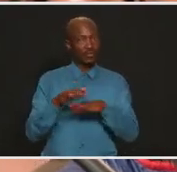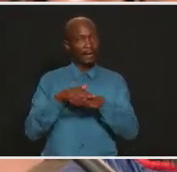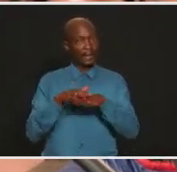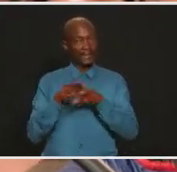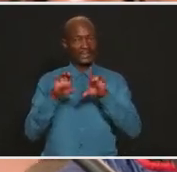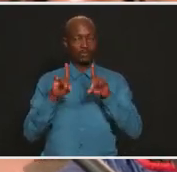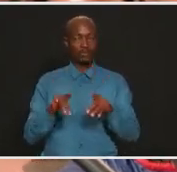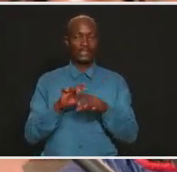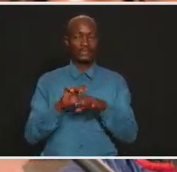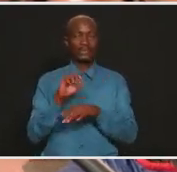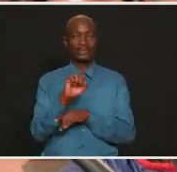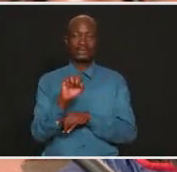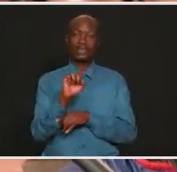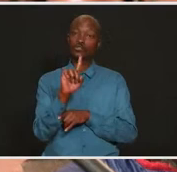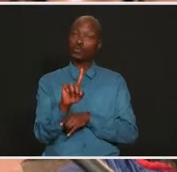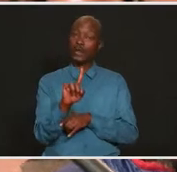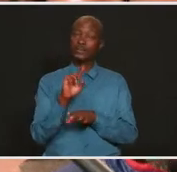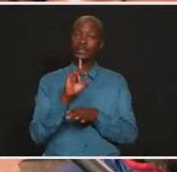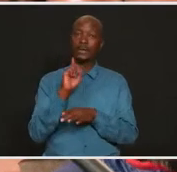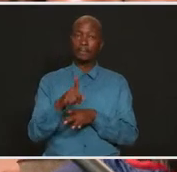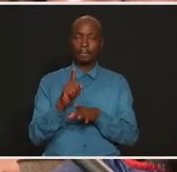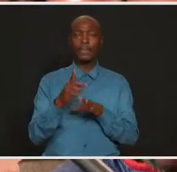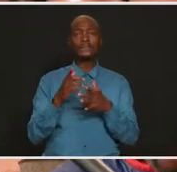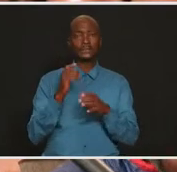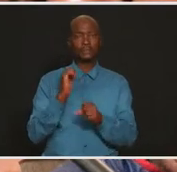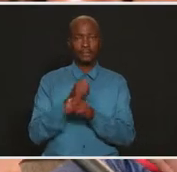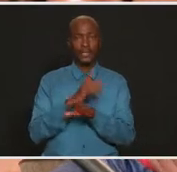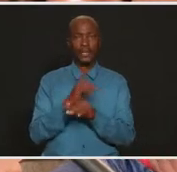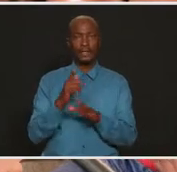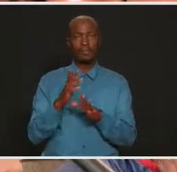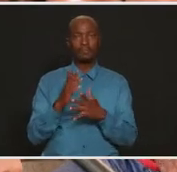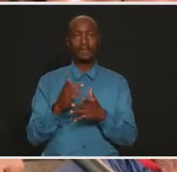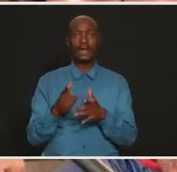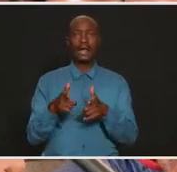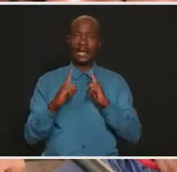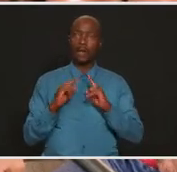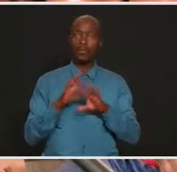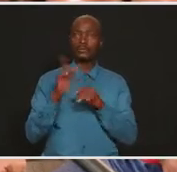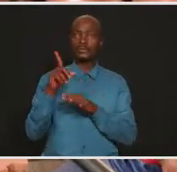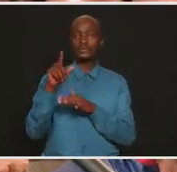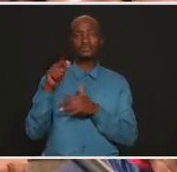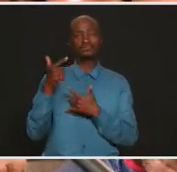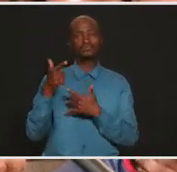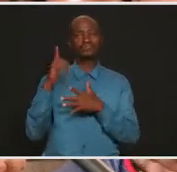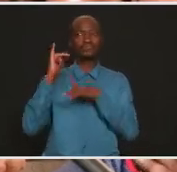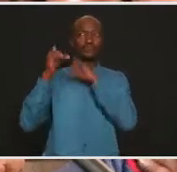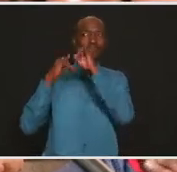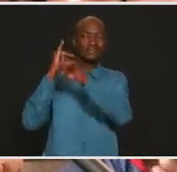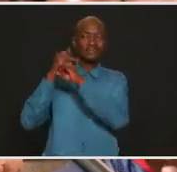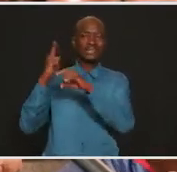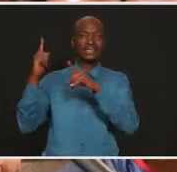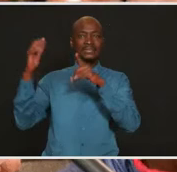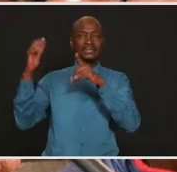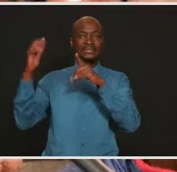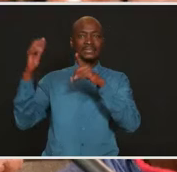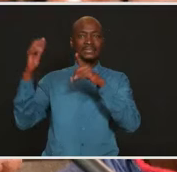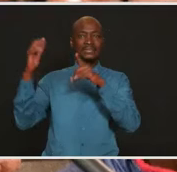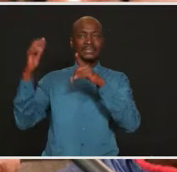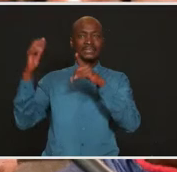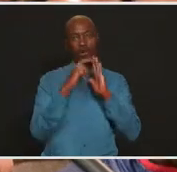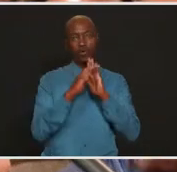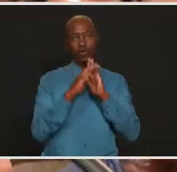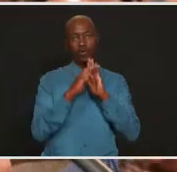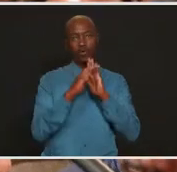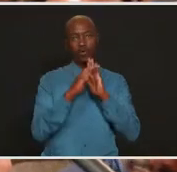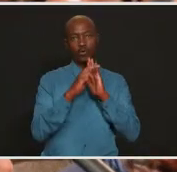must make allowance for other internationally recognized grading systems to allow the adoption of